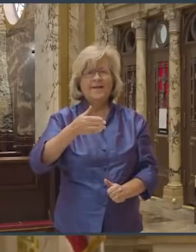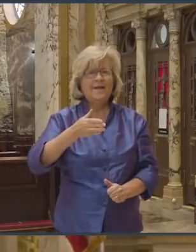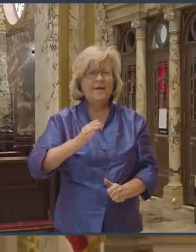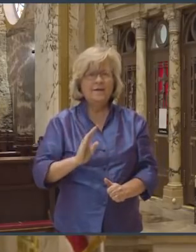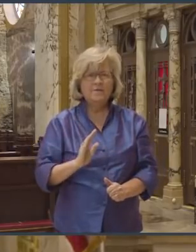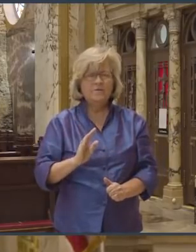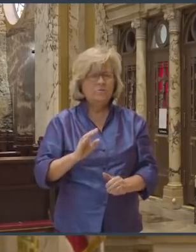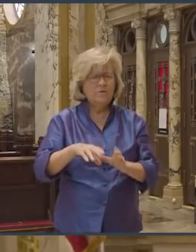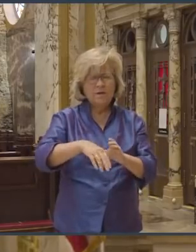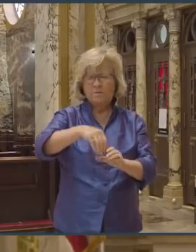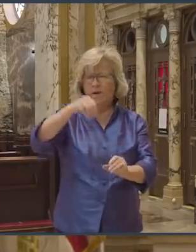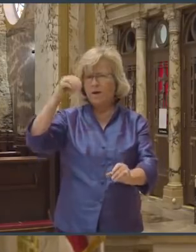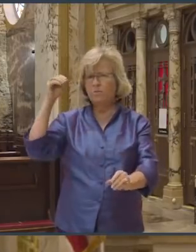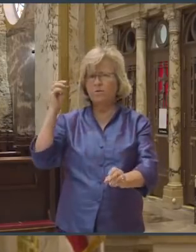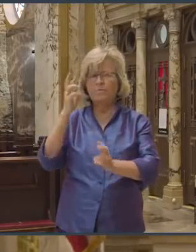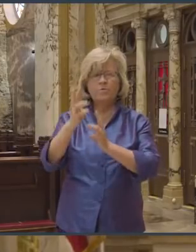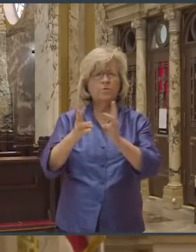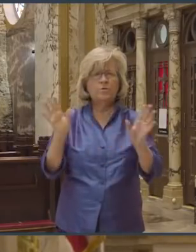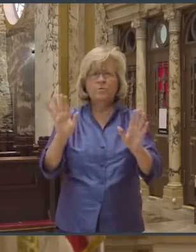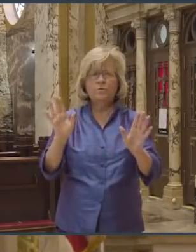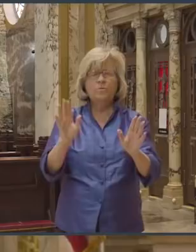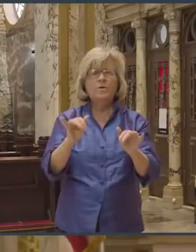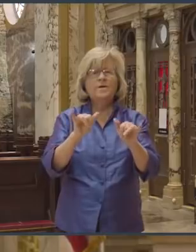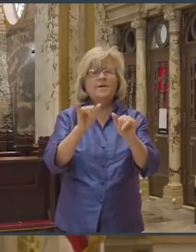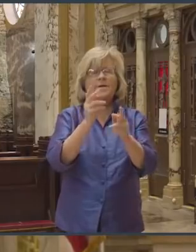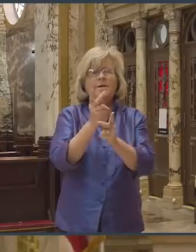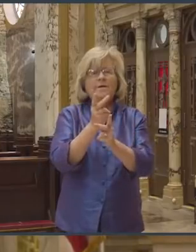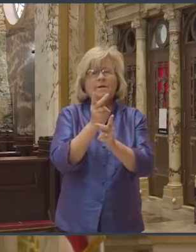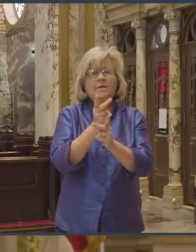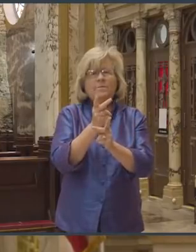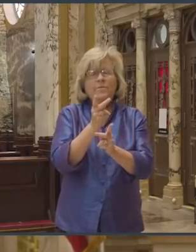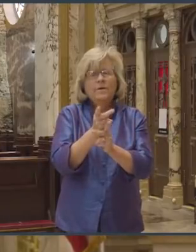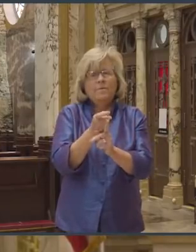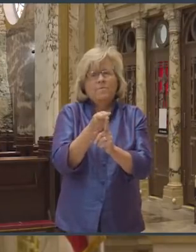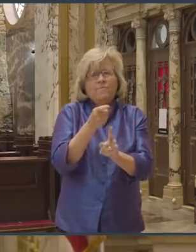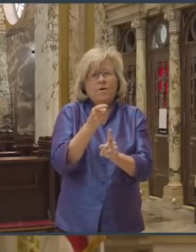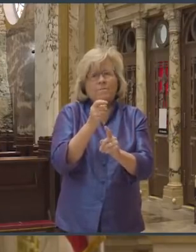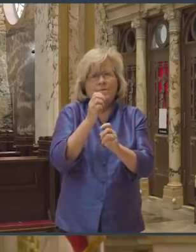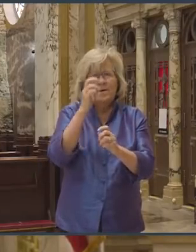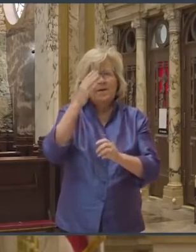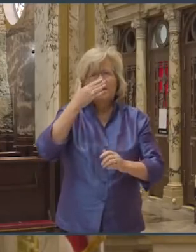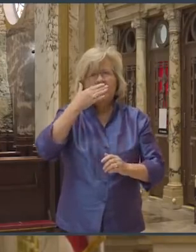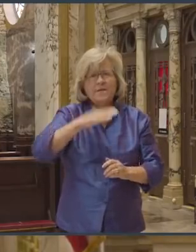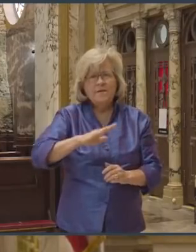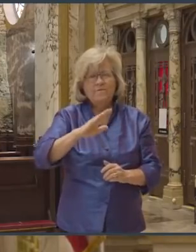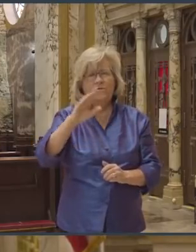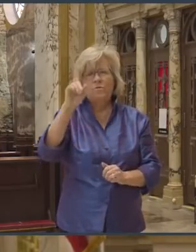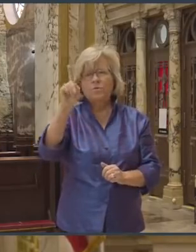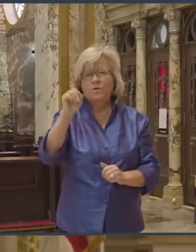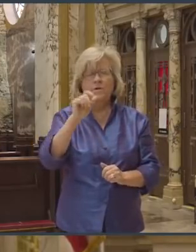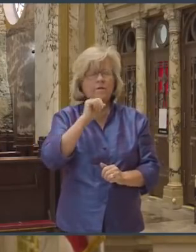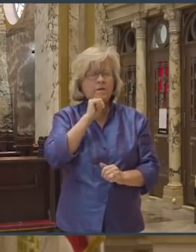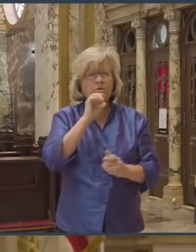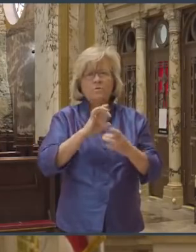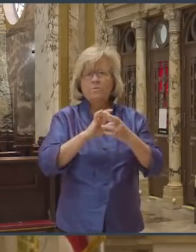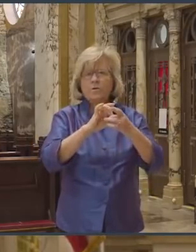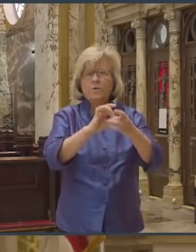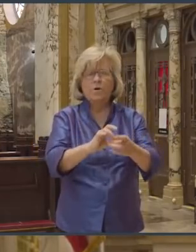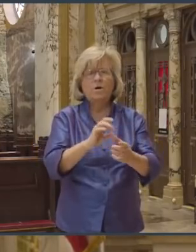out of the world, but that you keep them from the evil one. They do not belong to the